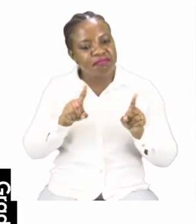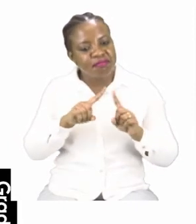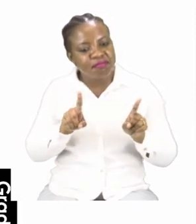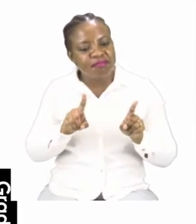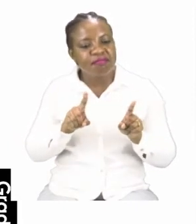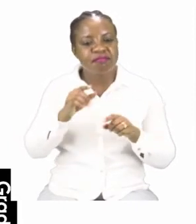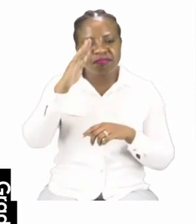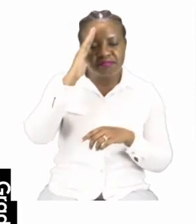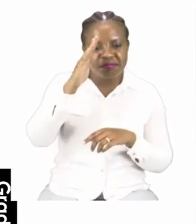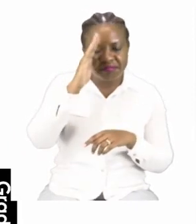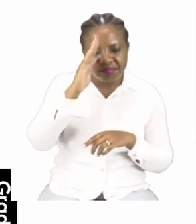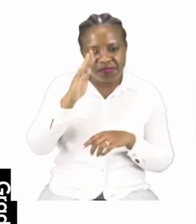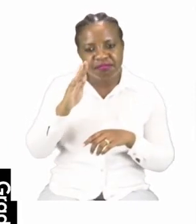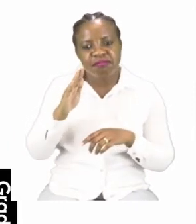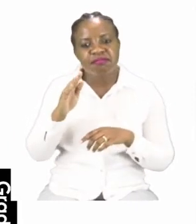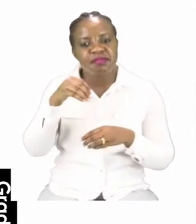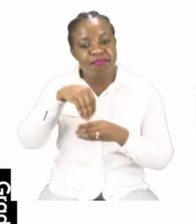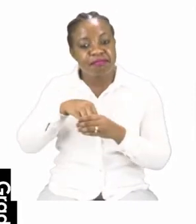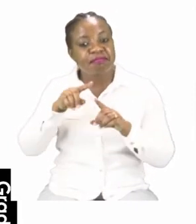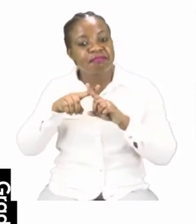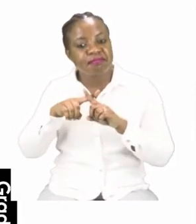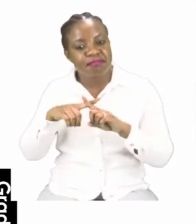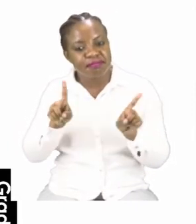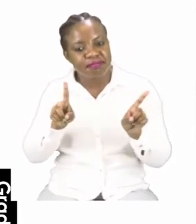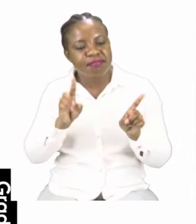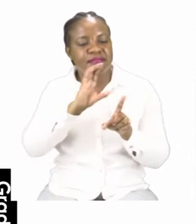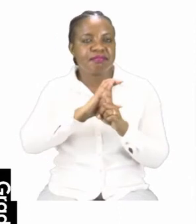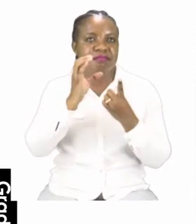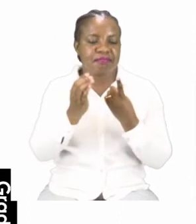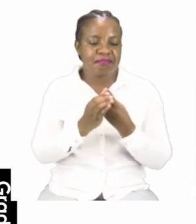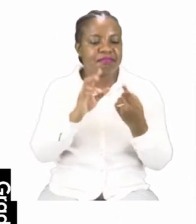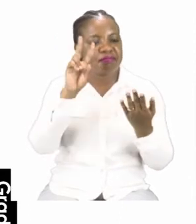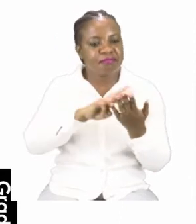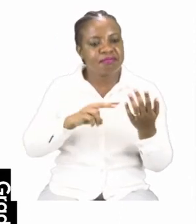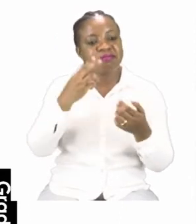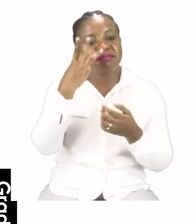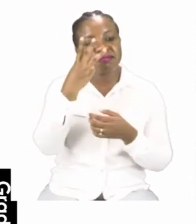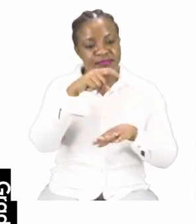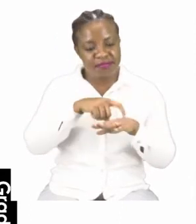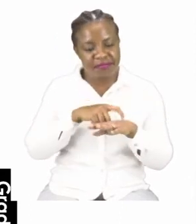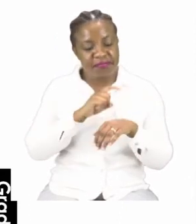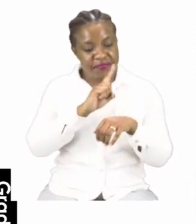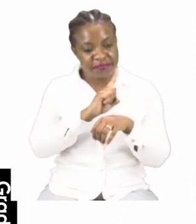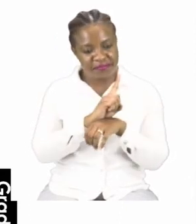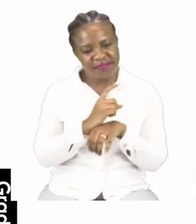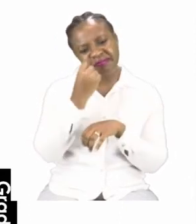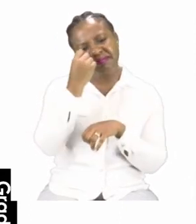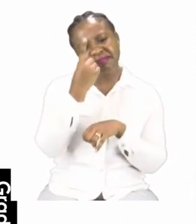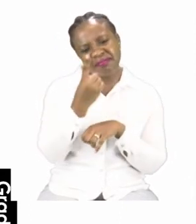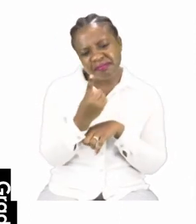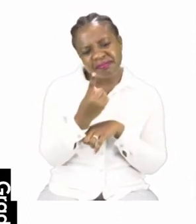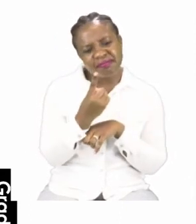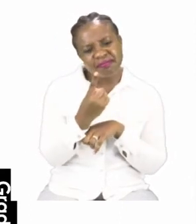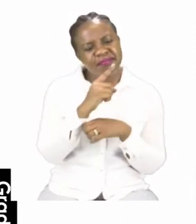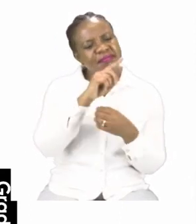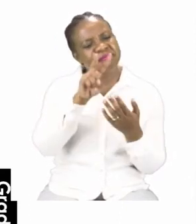cultures. So we are going to read this 3 times. The first time is to understand what it is saying.